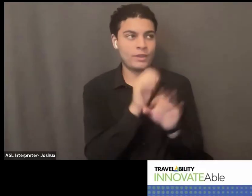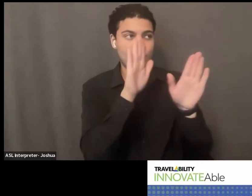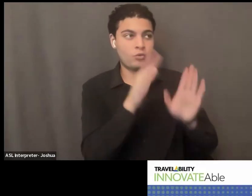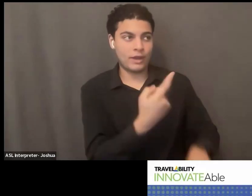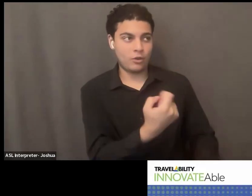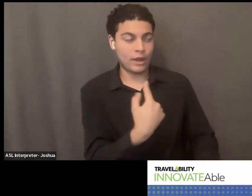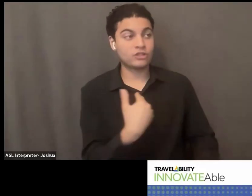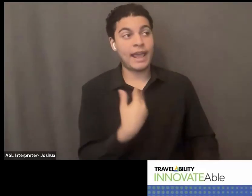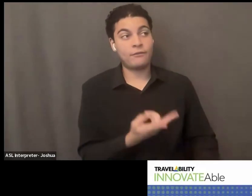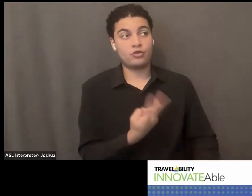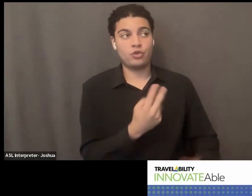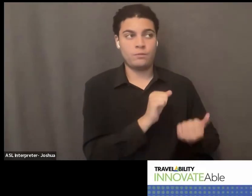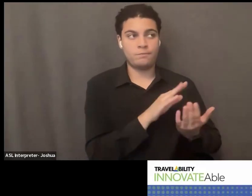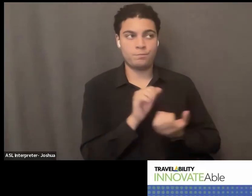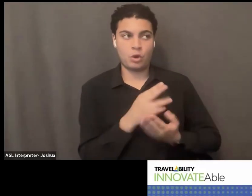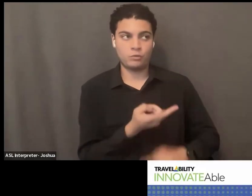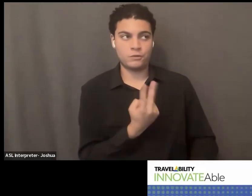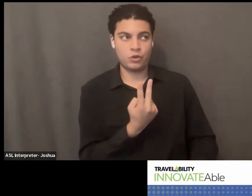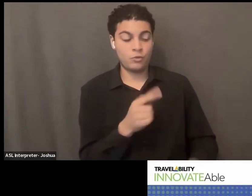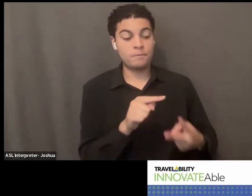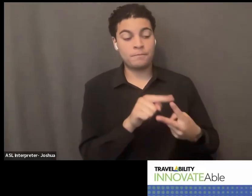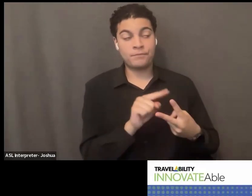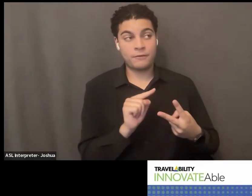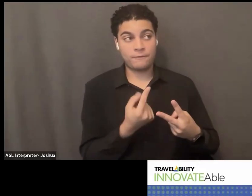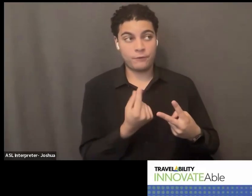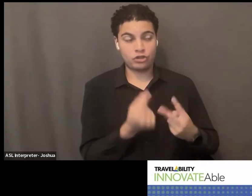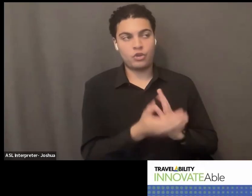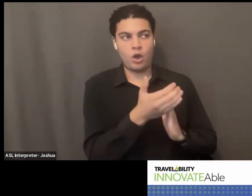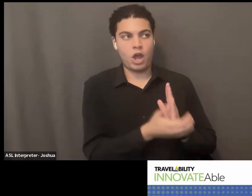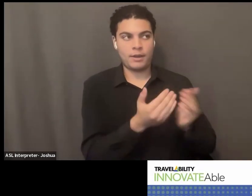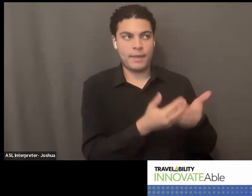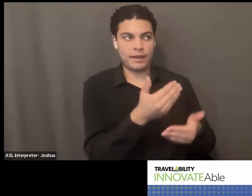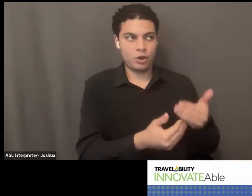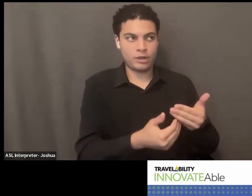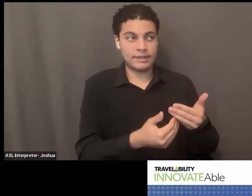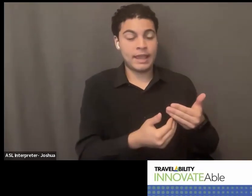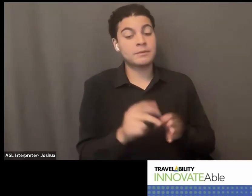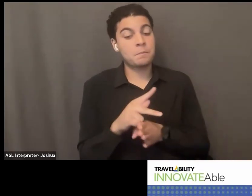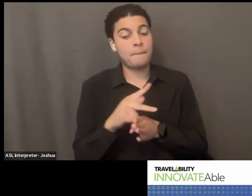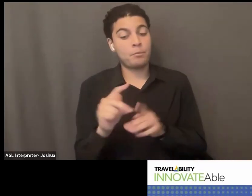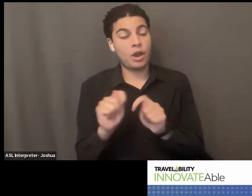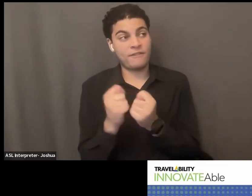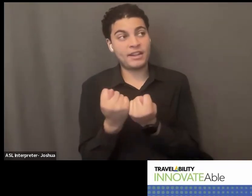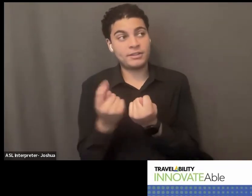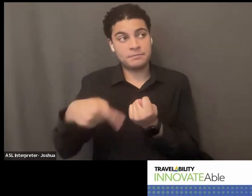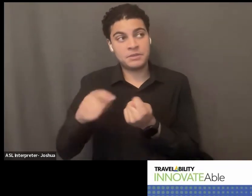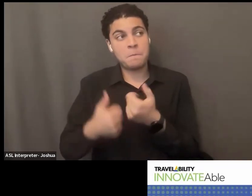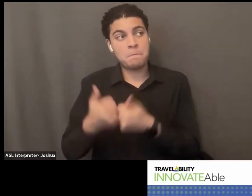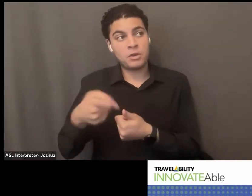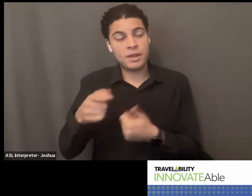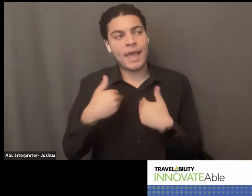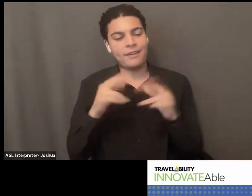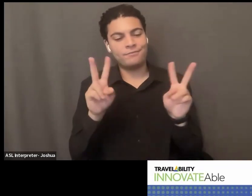it. So the first way is to automate the process. So most professional teams have a data sports